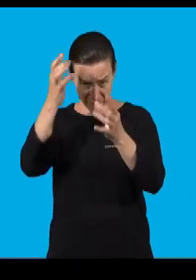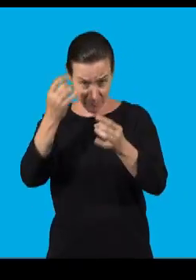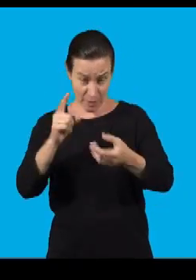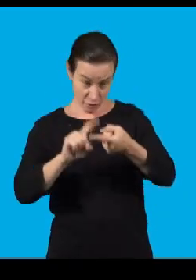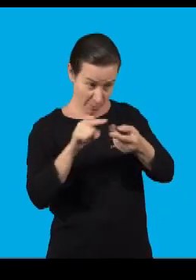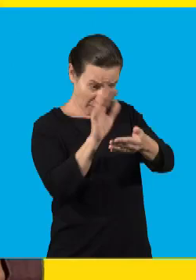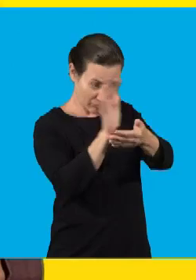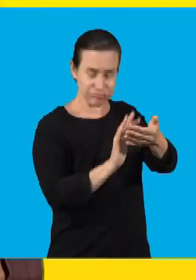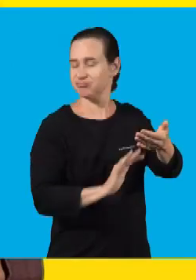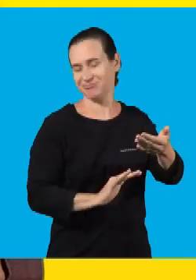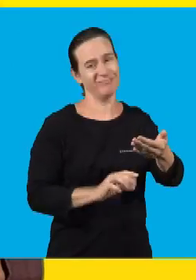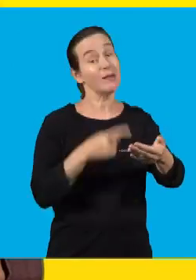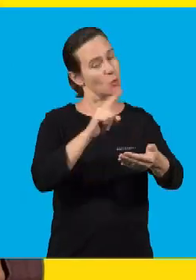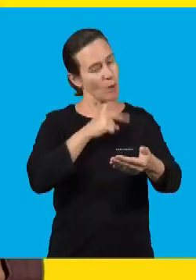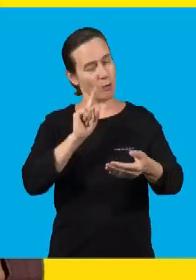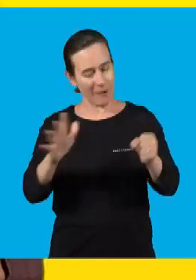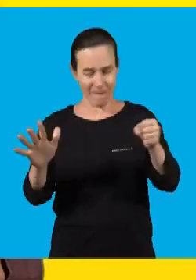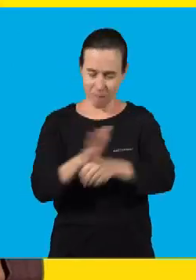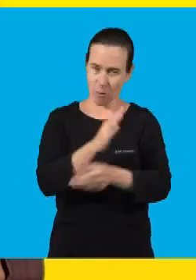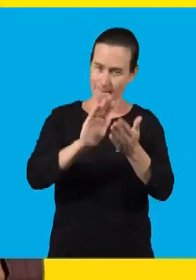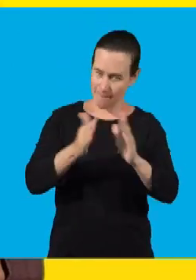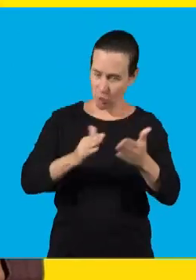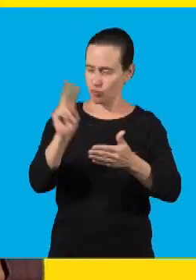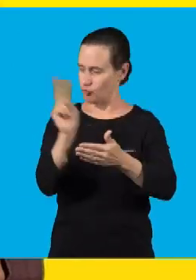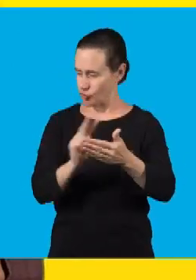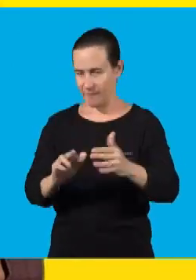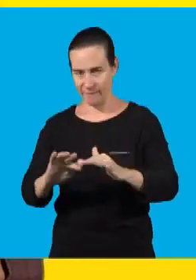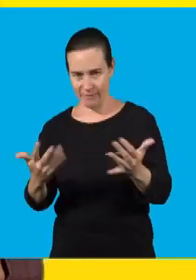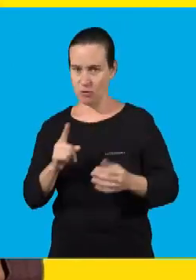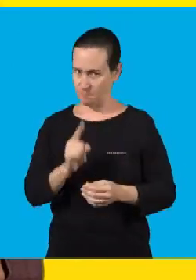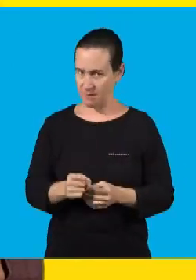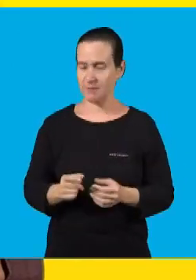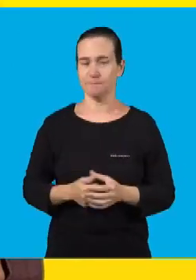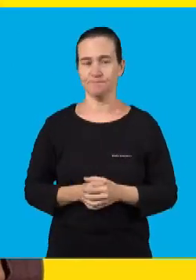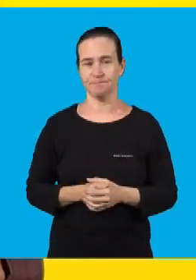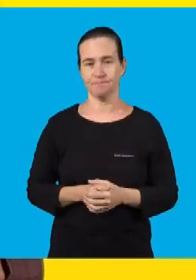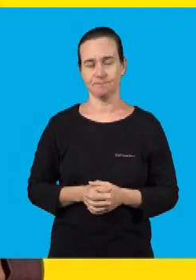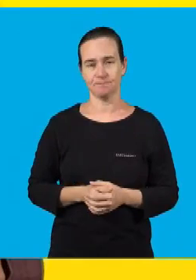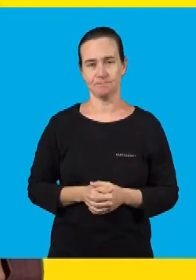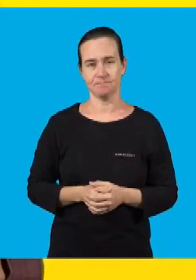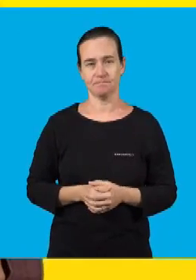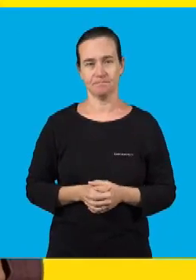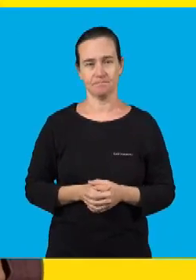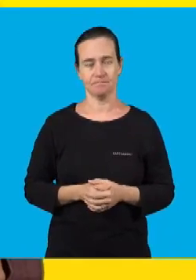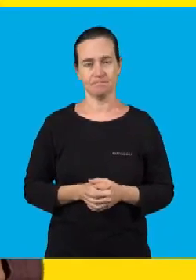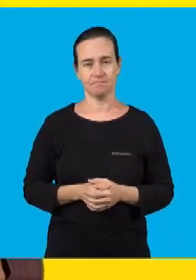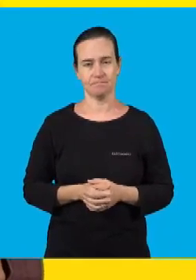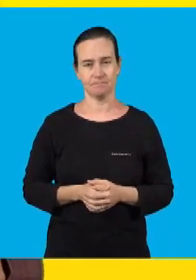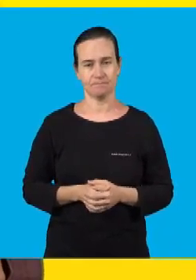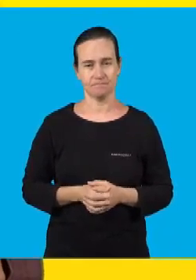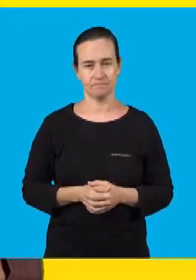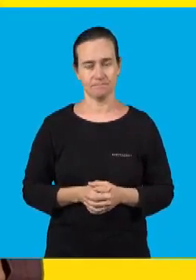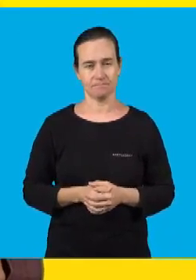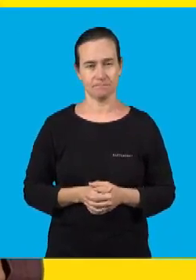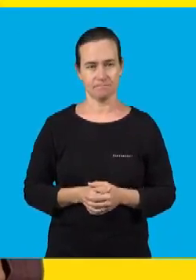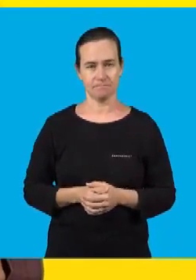clearly stated in the extract given to you. You had to have knowledge of the novel in its entirety. You had to